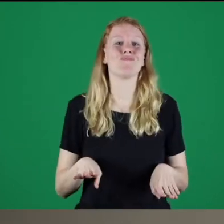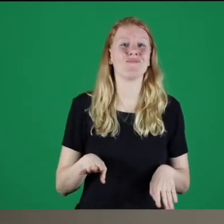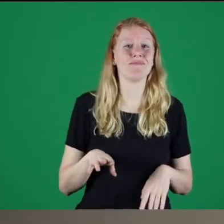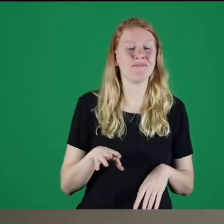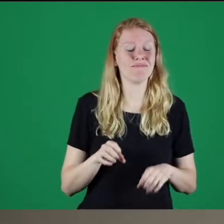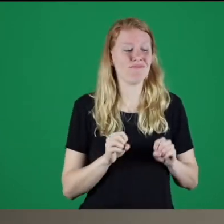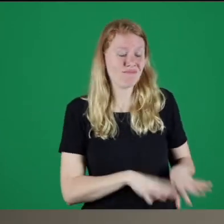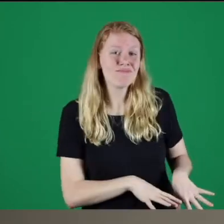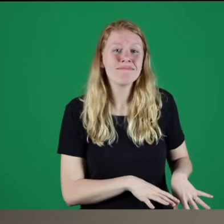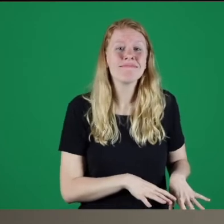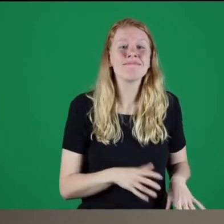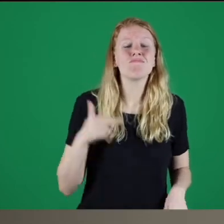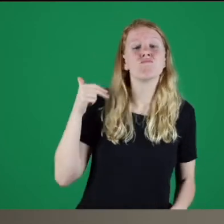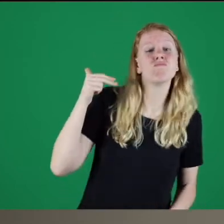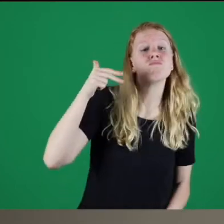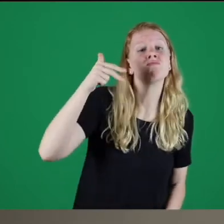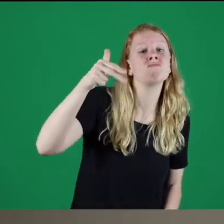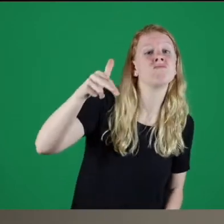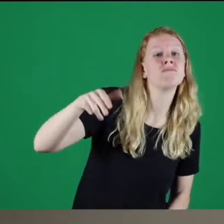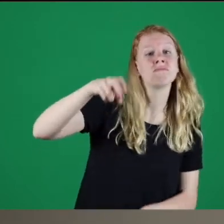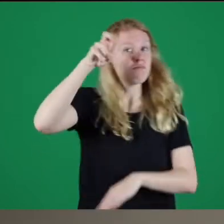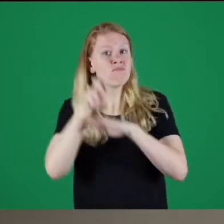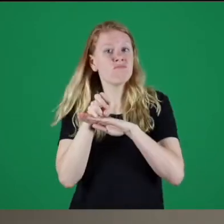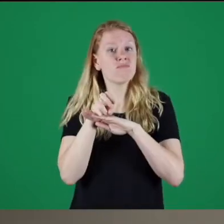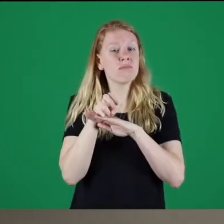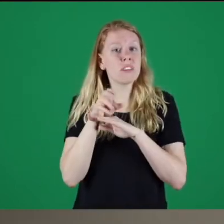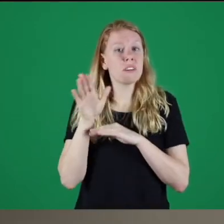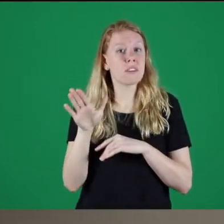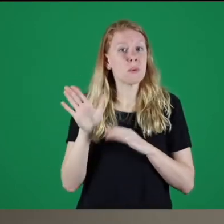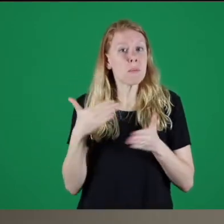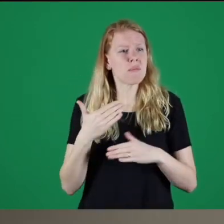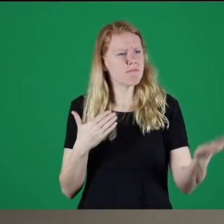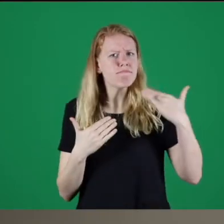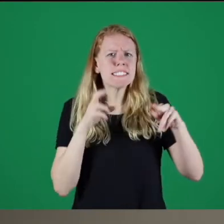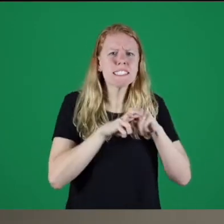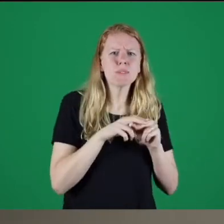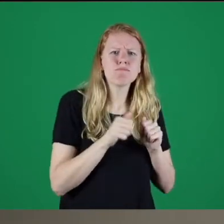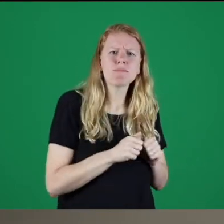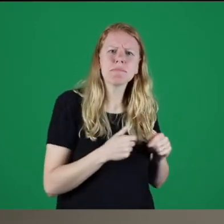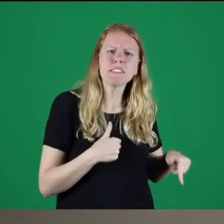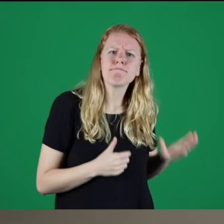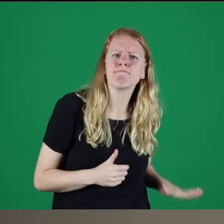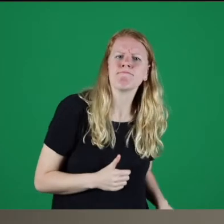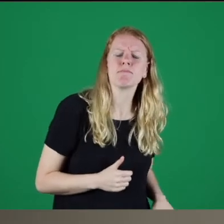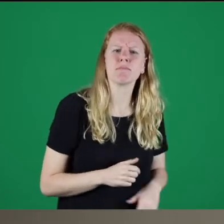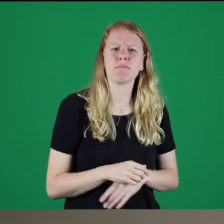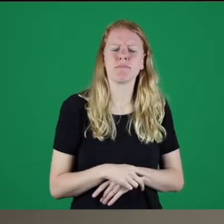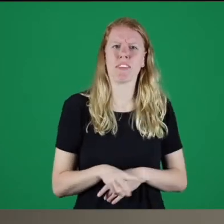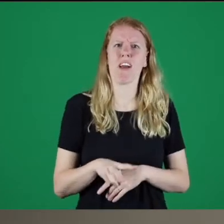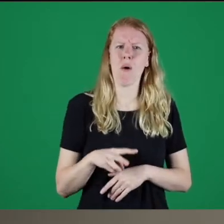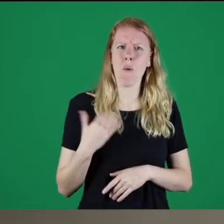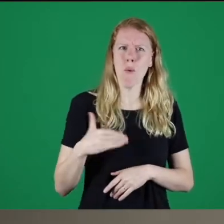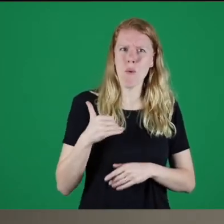me and said, "Come, sit." And he had this air of authority. I don't know if you've ever heard this term. Down south,